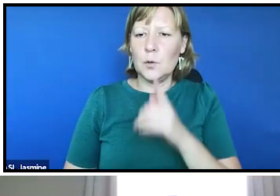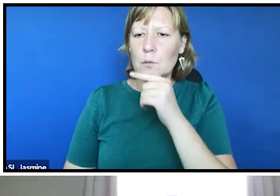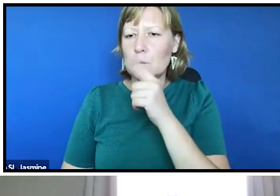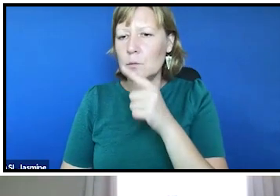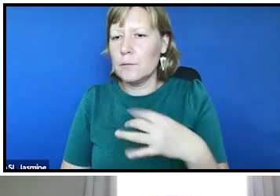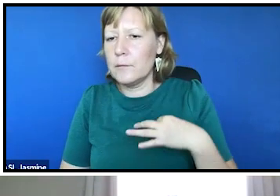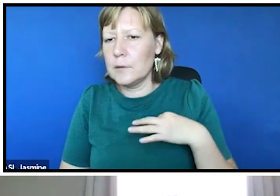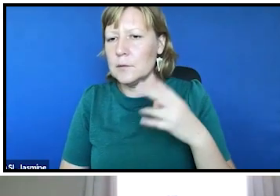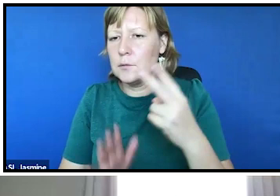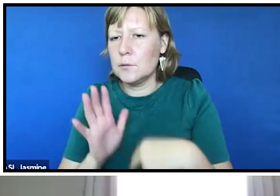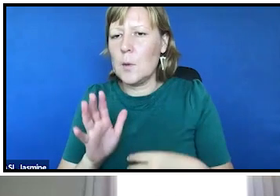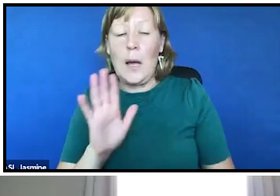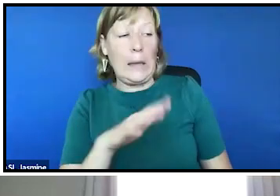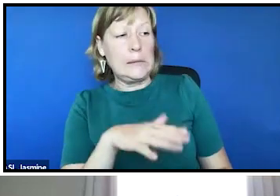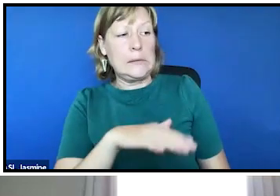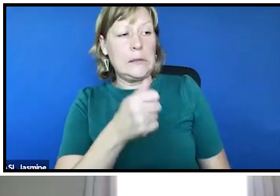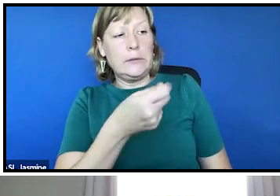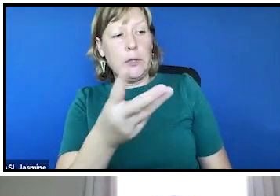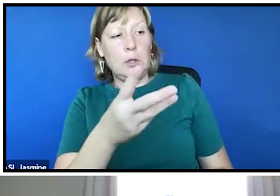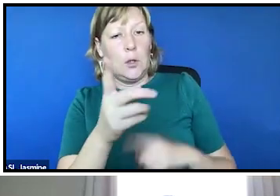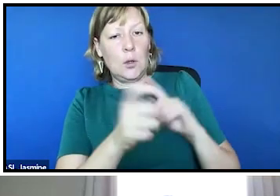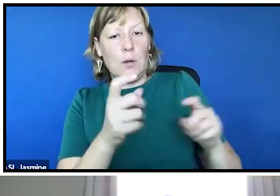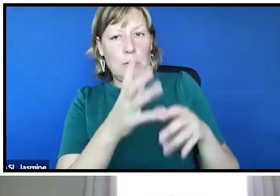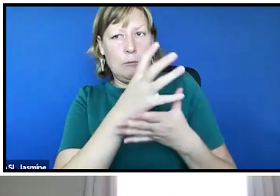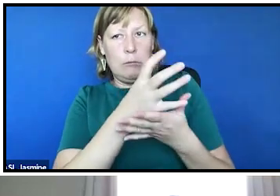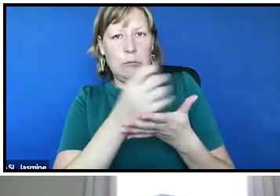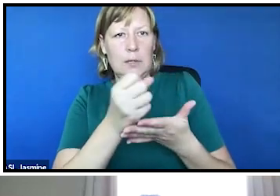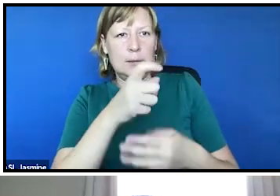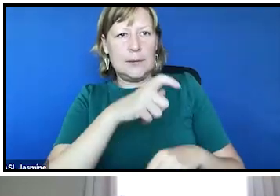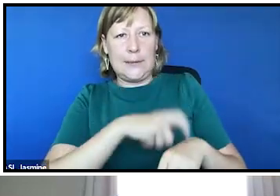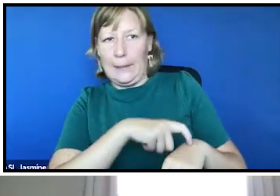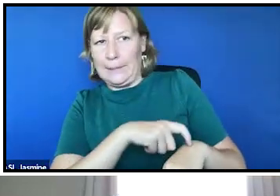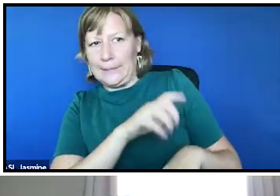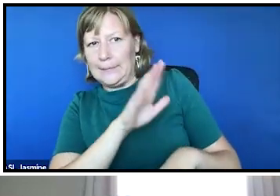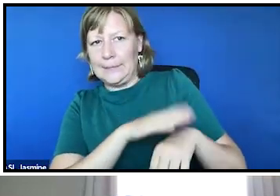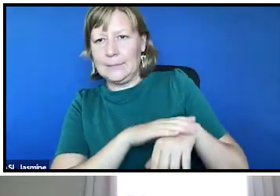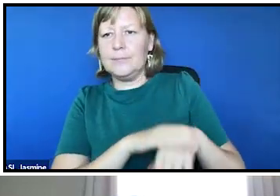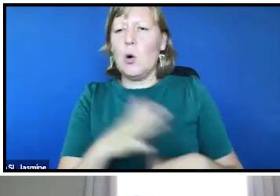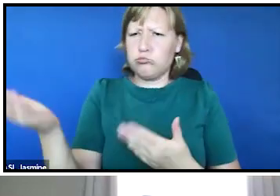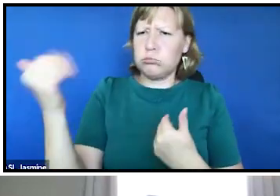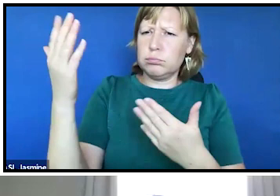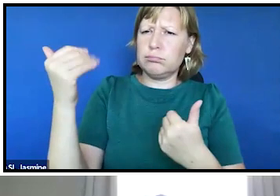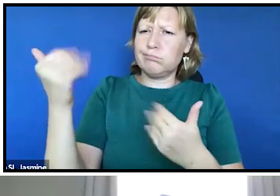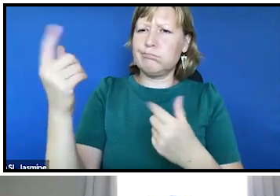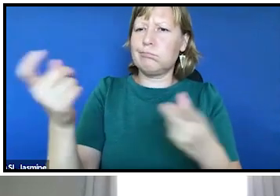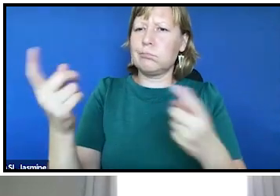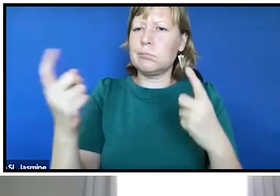There are a couple of questions, Deb, Oh, because Keith, we're I'm sorry, I'm kind of looking at the running out of screen. time. So just Grab wanna make those sure. questions.